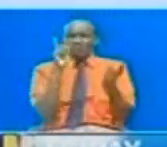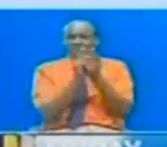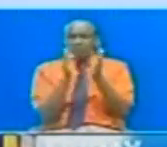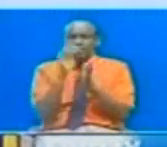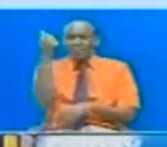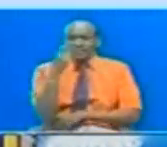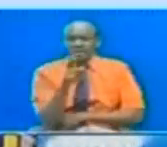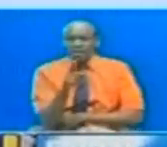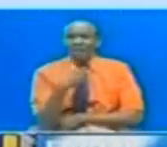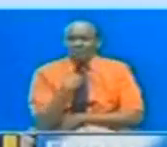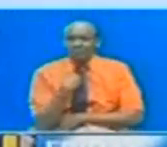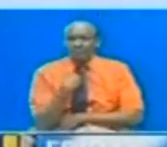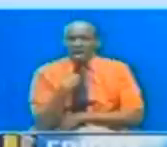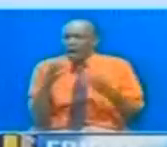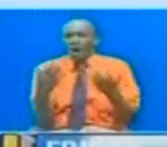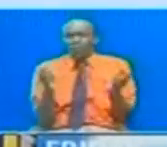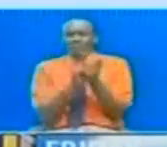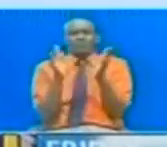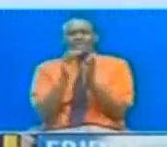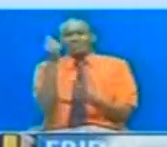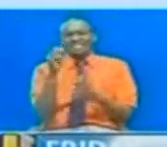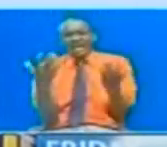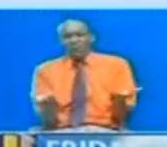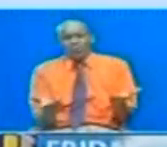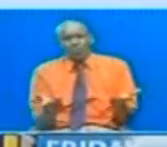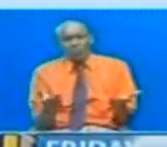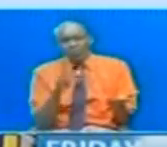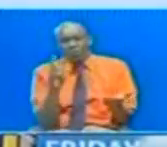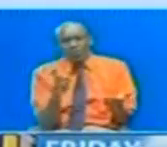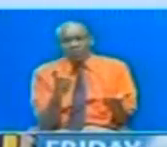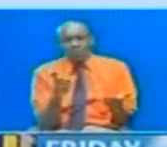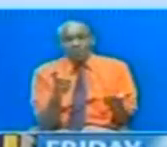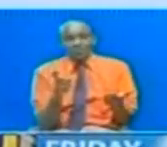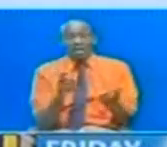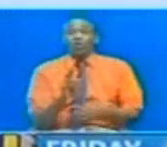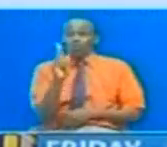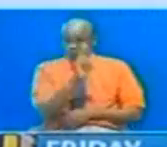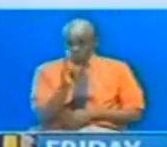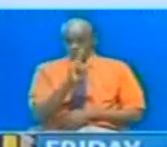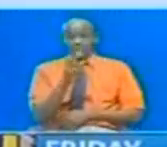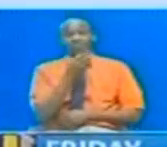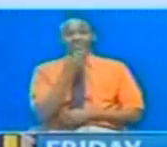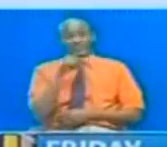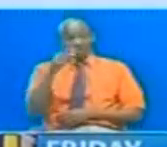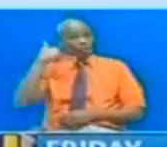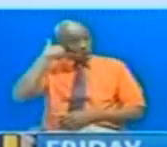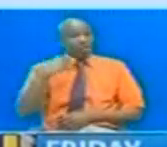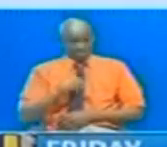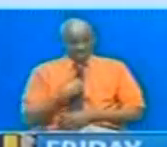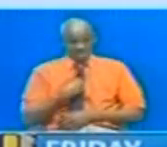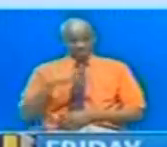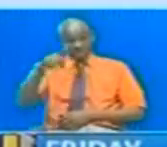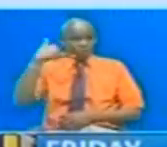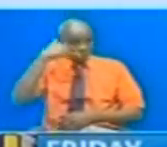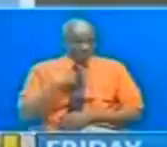Uhuru Kenyatta. Yeah. How ilikuwaje mpaka mkakuja mkamit? Uhuru Kenyatta alipiga simu.